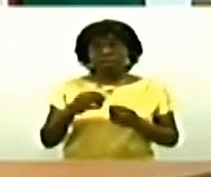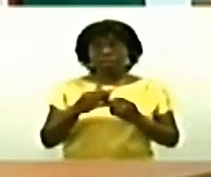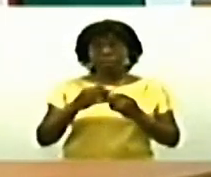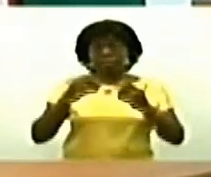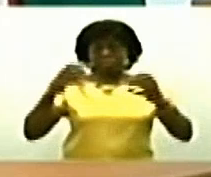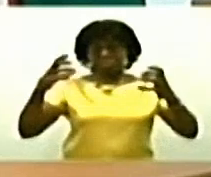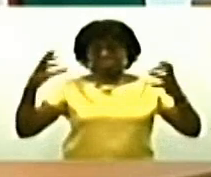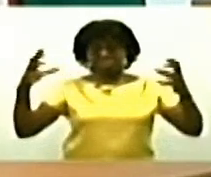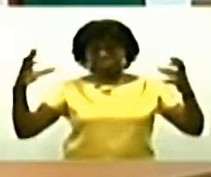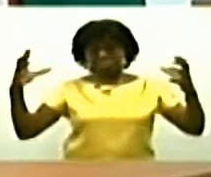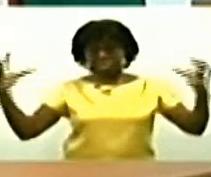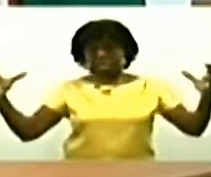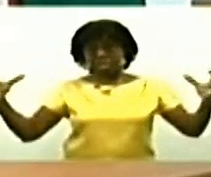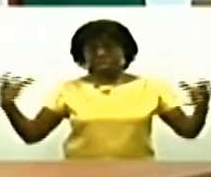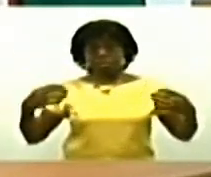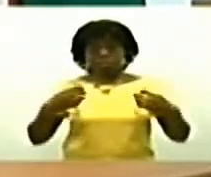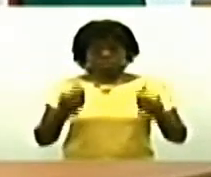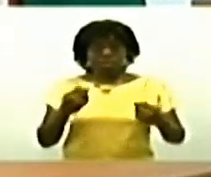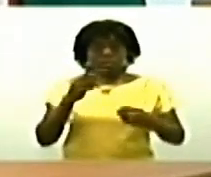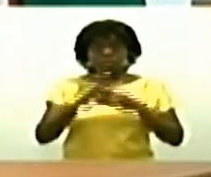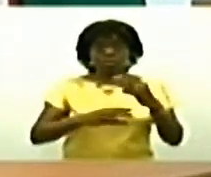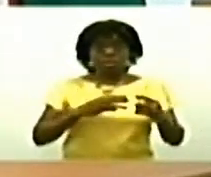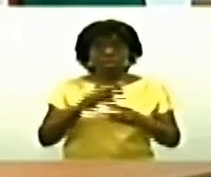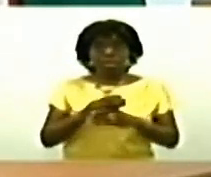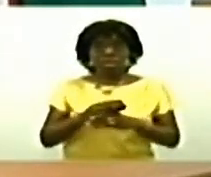big, bold, brave world ahead of you.